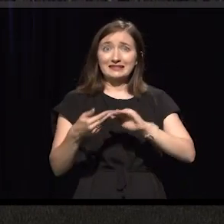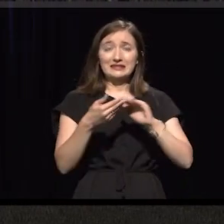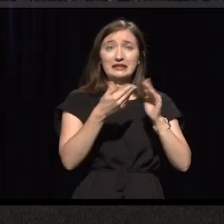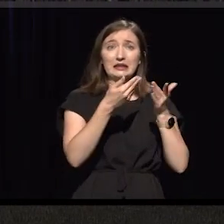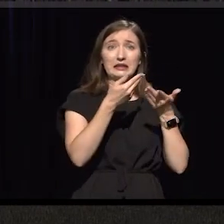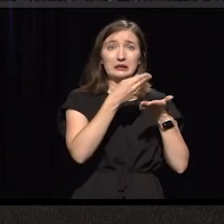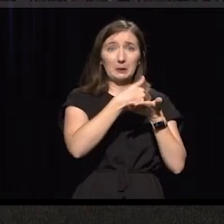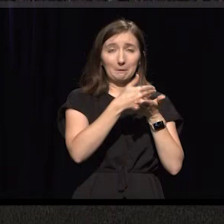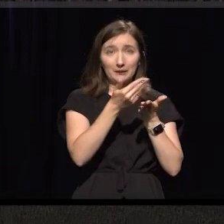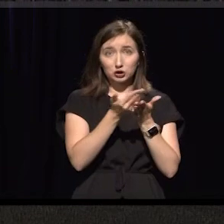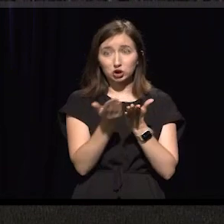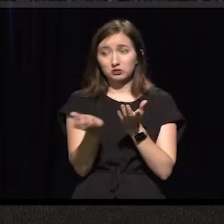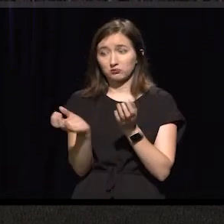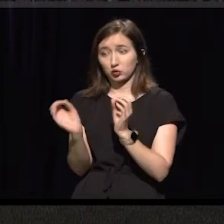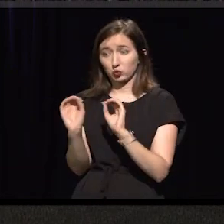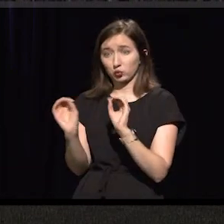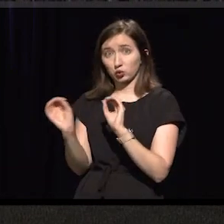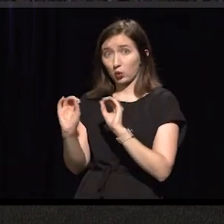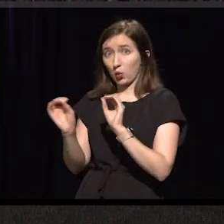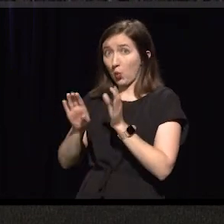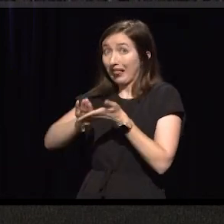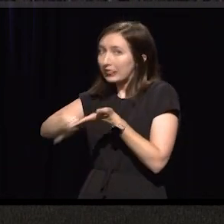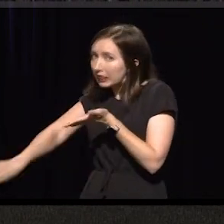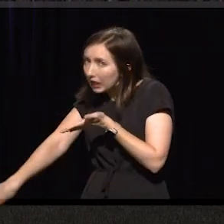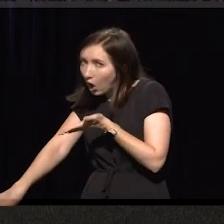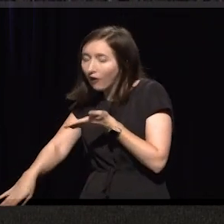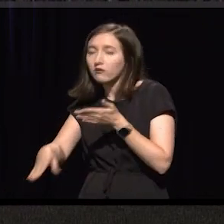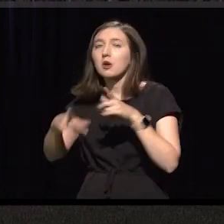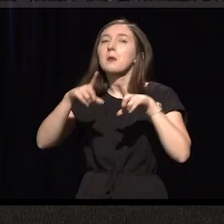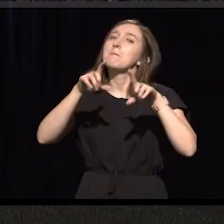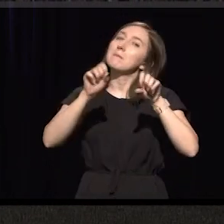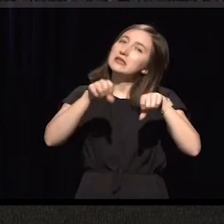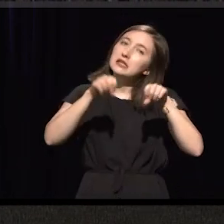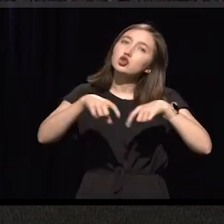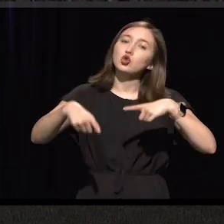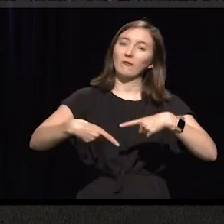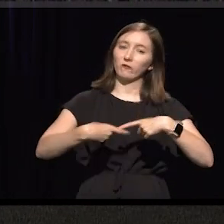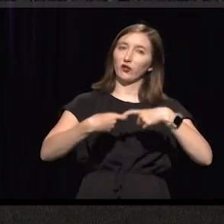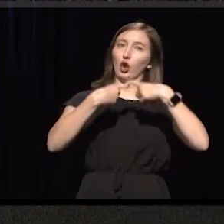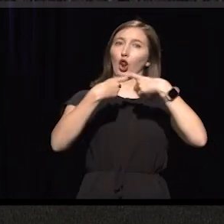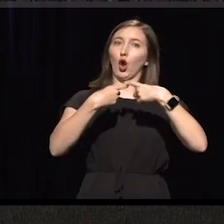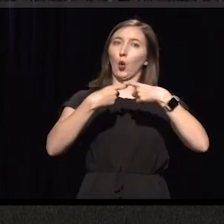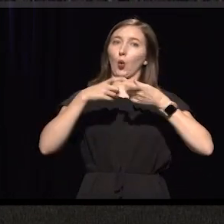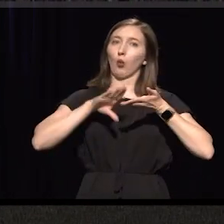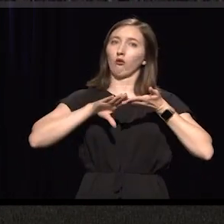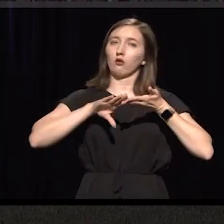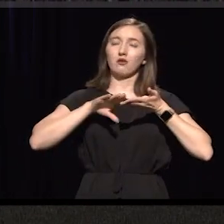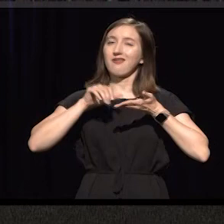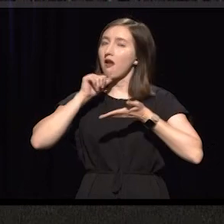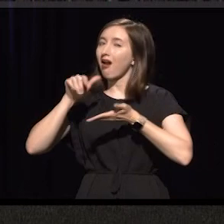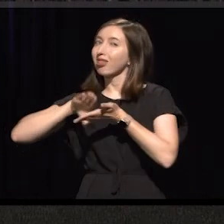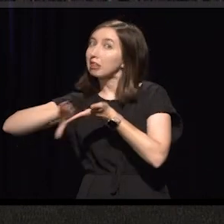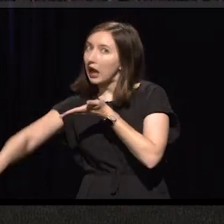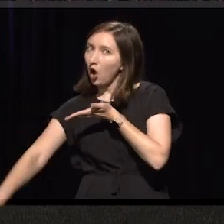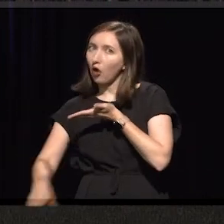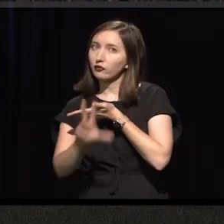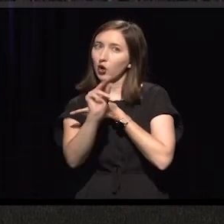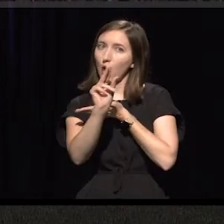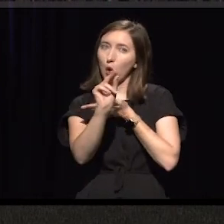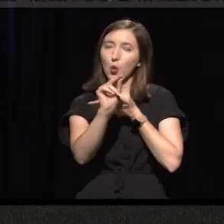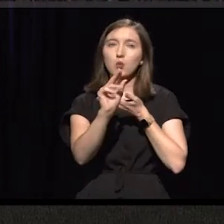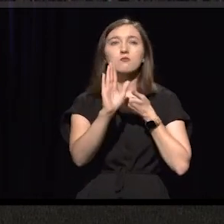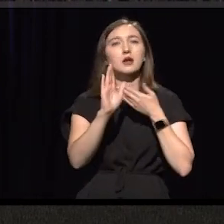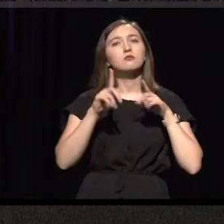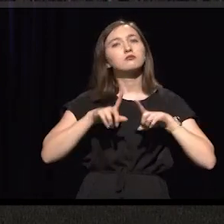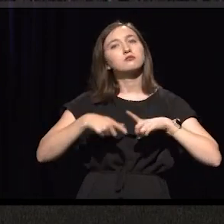next year. Can you Potential talk about furloughs, yeah. potential furloughs? So that's not set in stone. No, and we're going to do everything we can to avoid